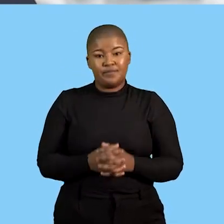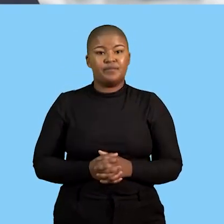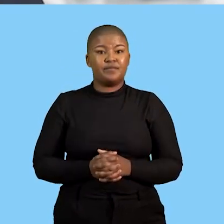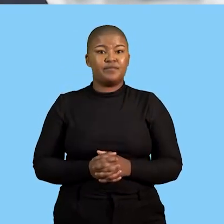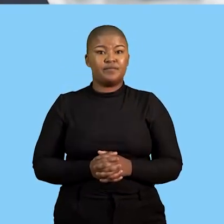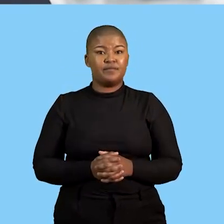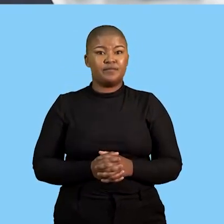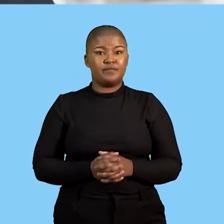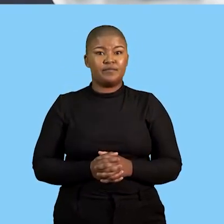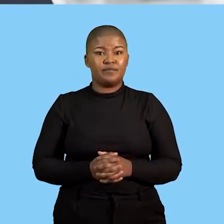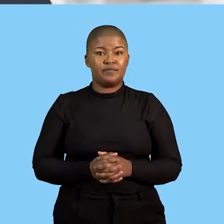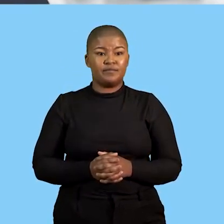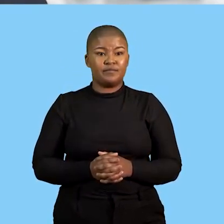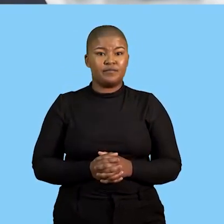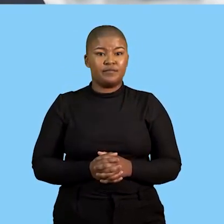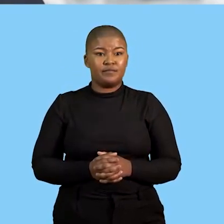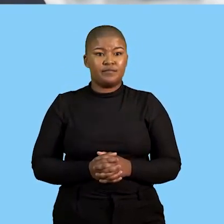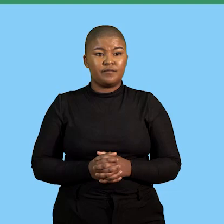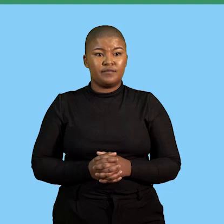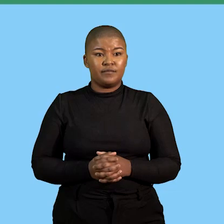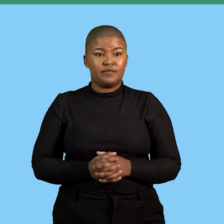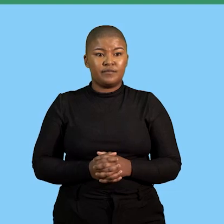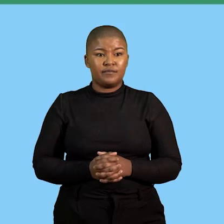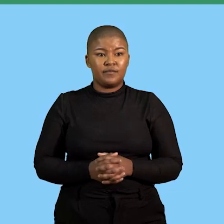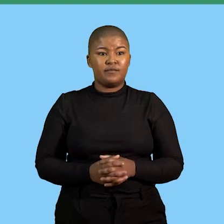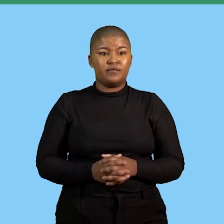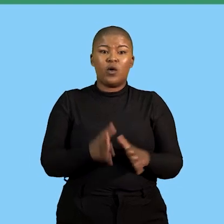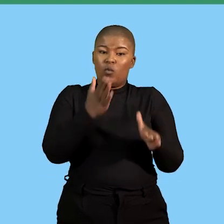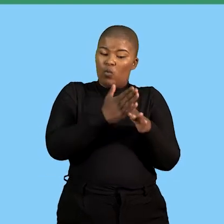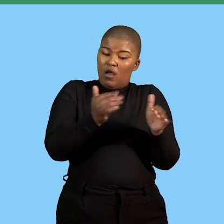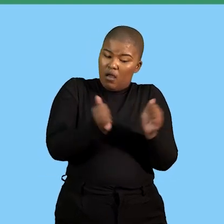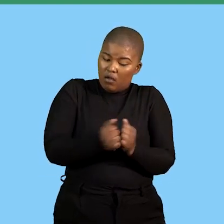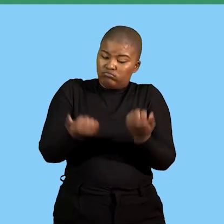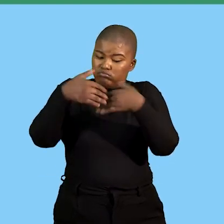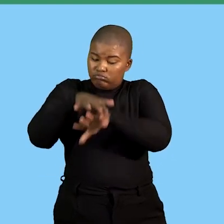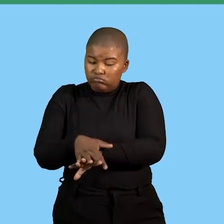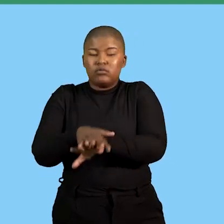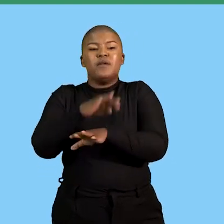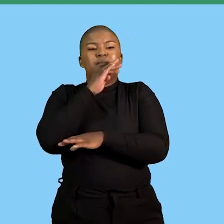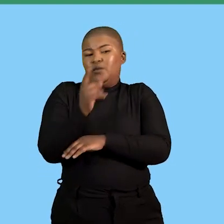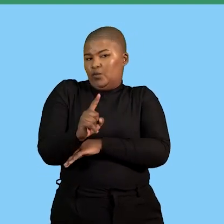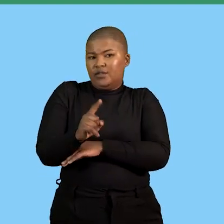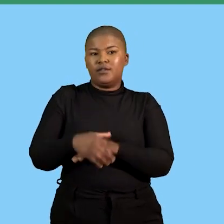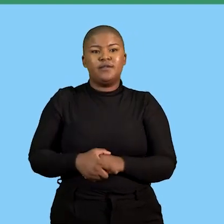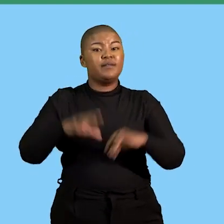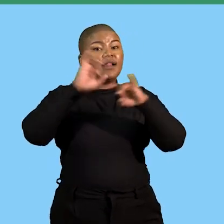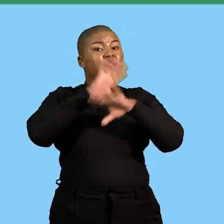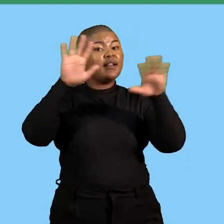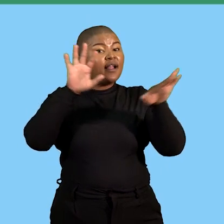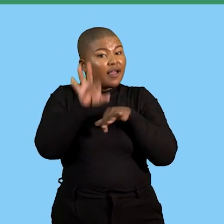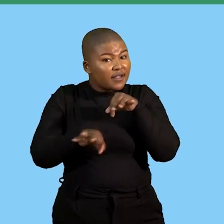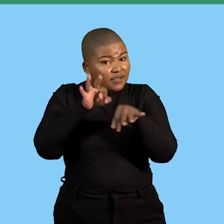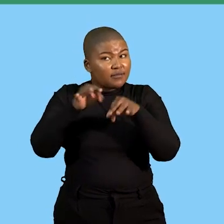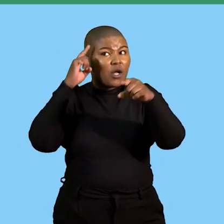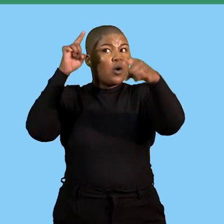Then, cooperation and collaboration, how would we discuss that? This is to say clearly defined goals